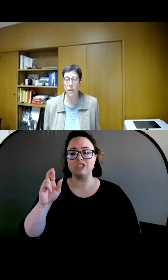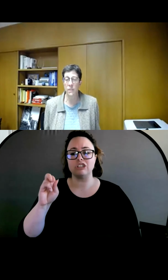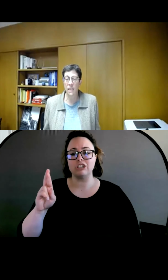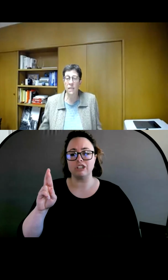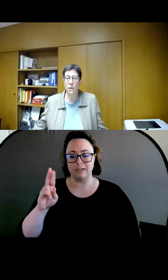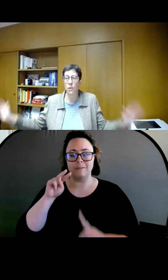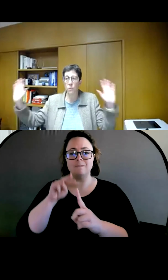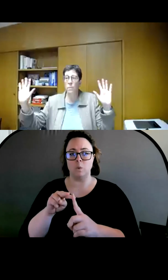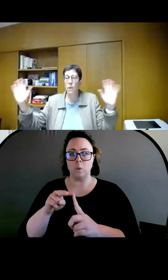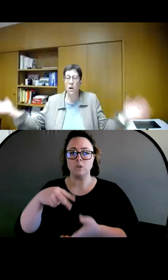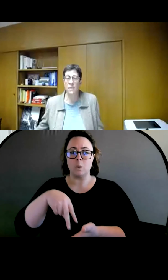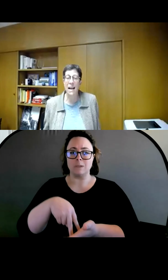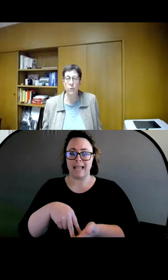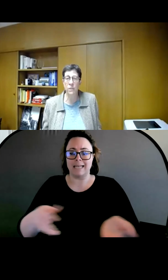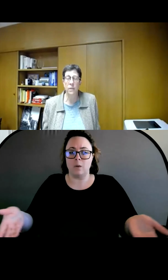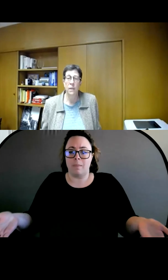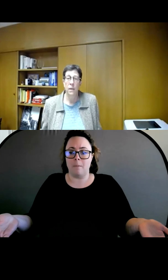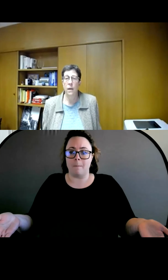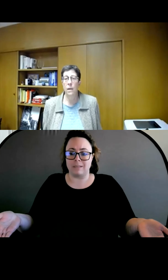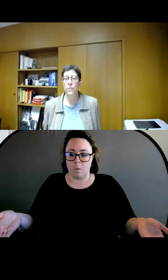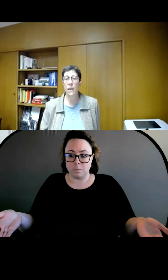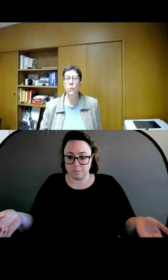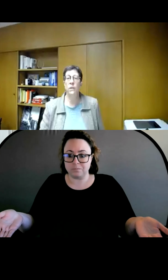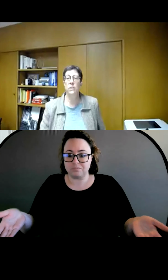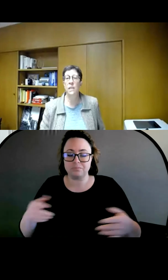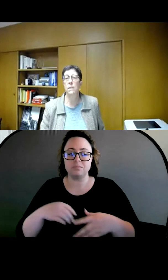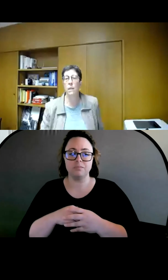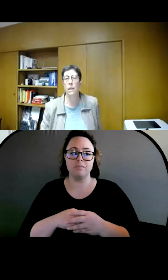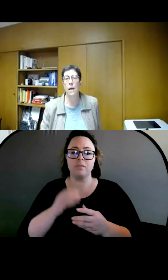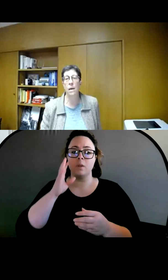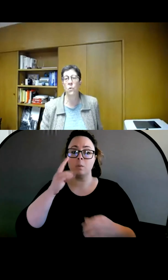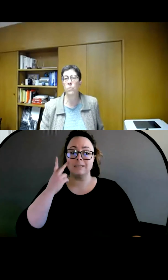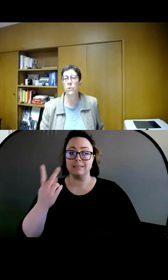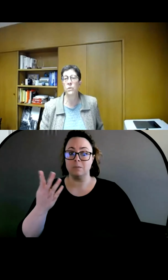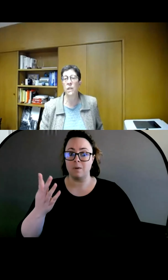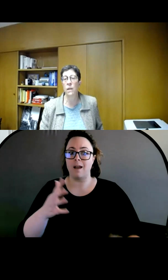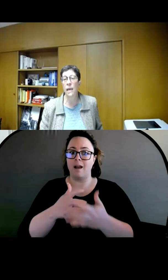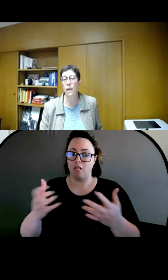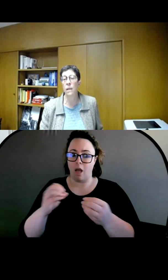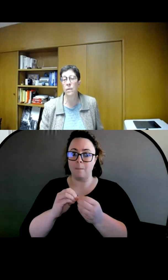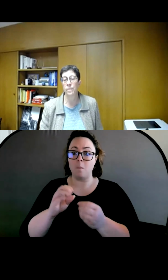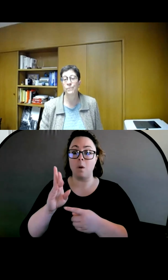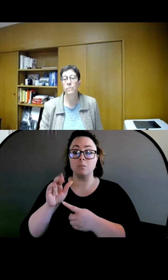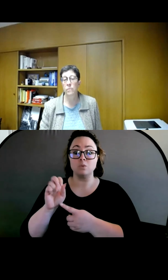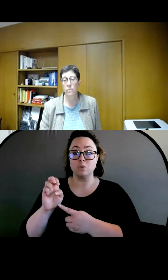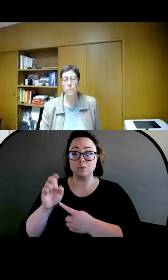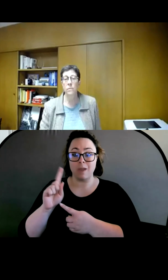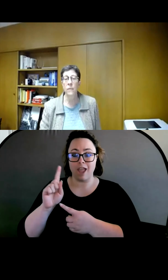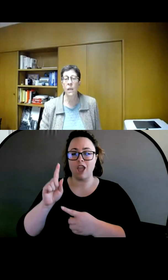with standing with palms out. And what you'll see is a lot more bruising on the head,